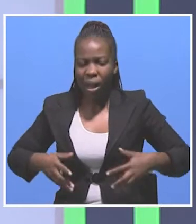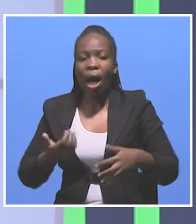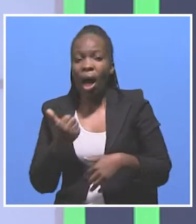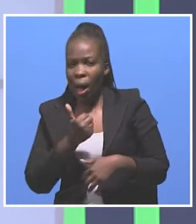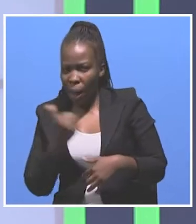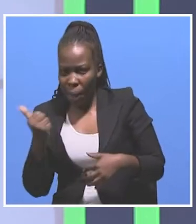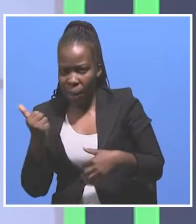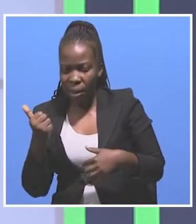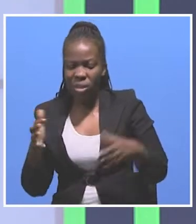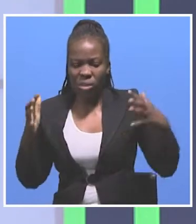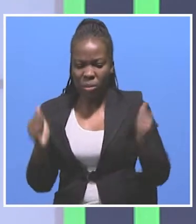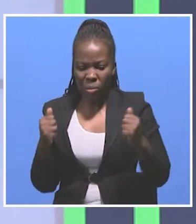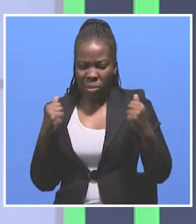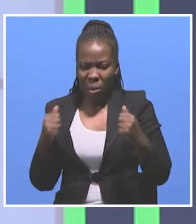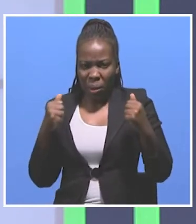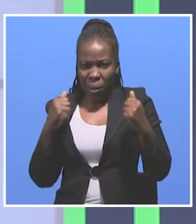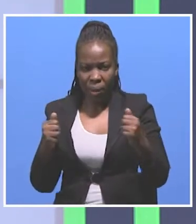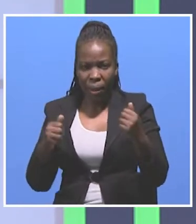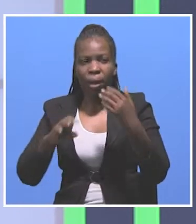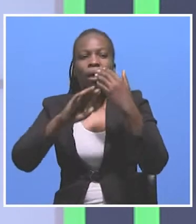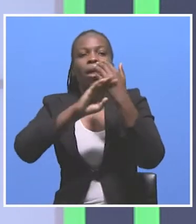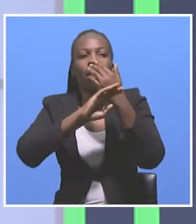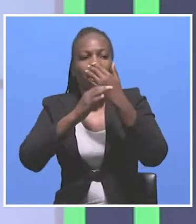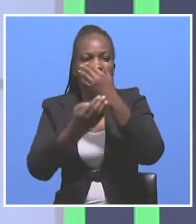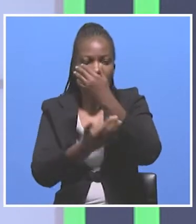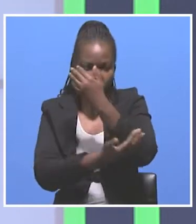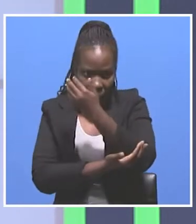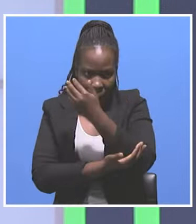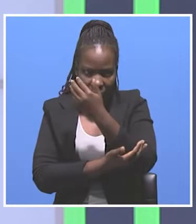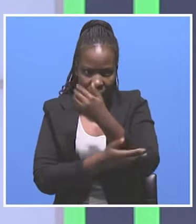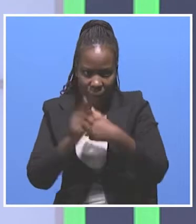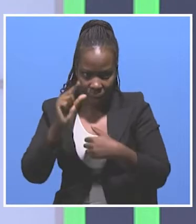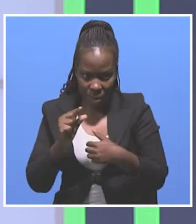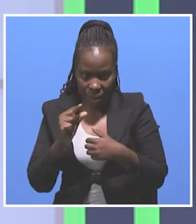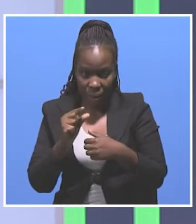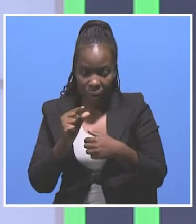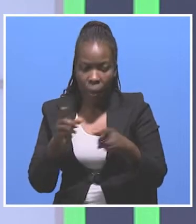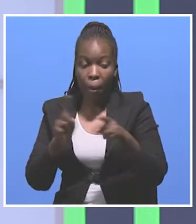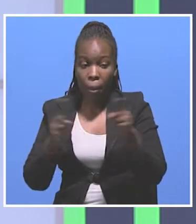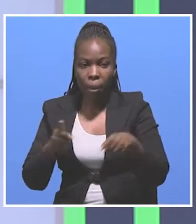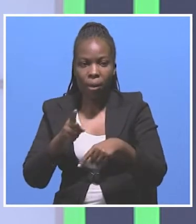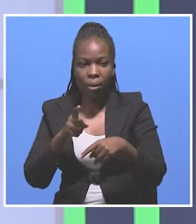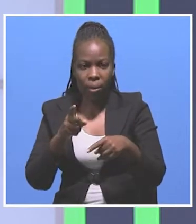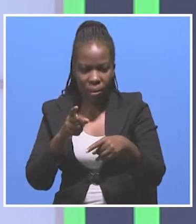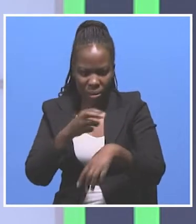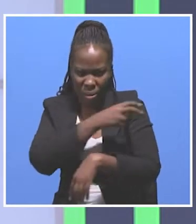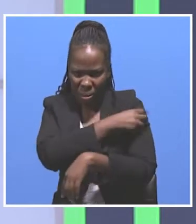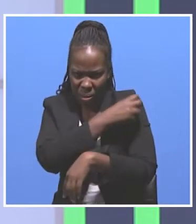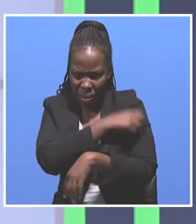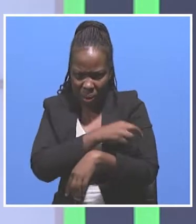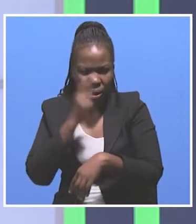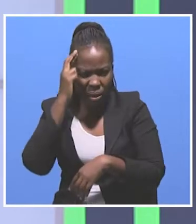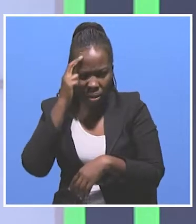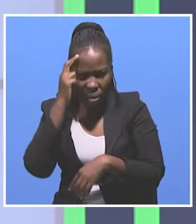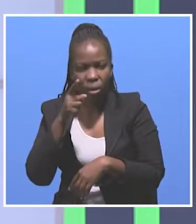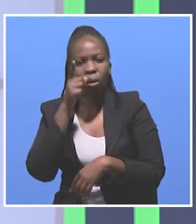others start fitting, and the pregnancy is still small. On medical reasons, you are saying if this woman continues with